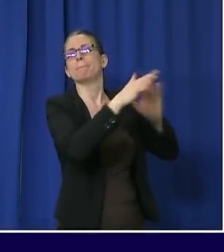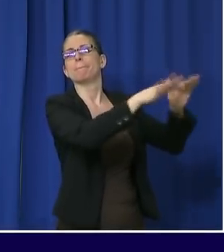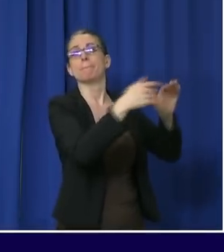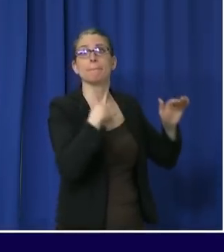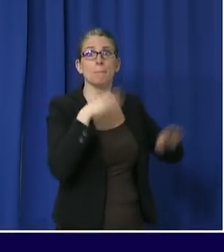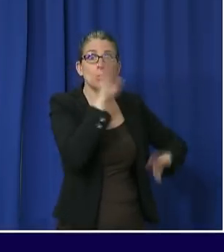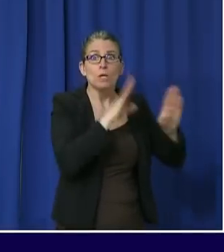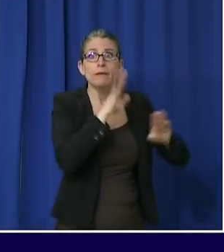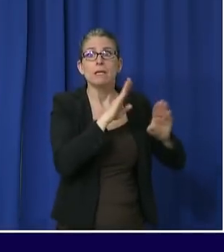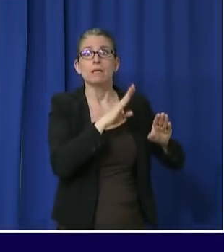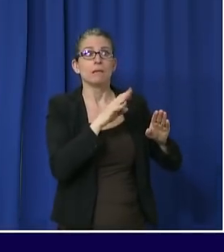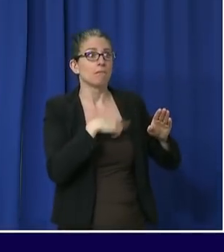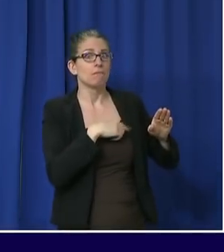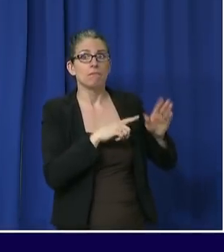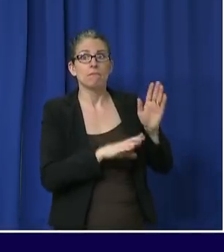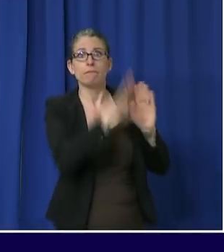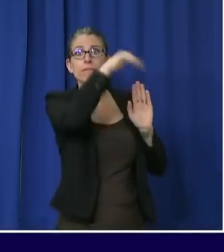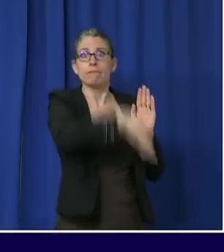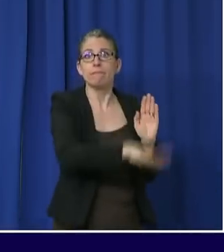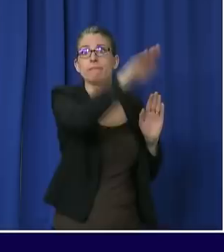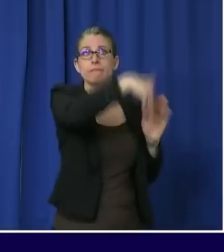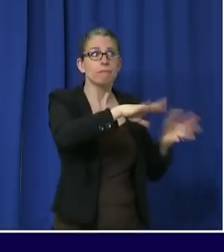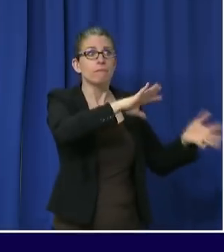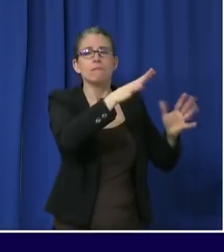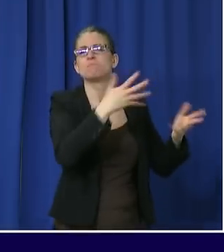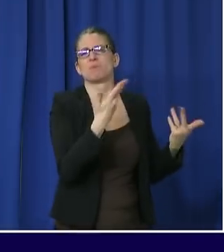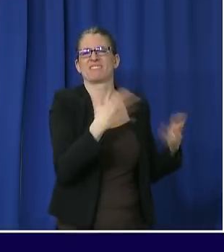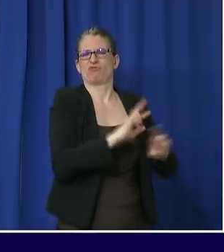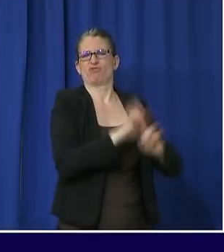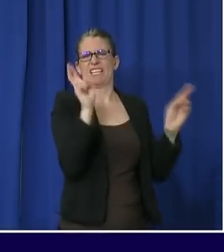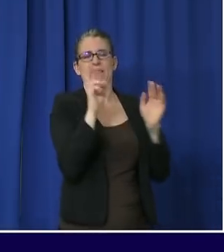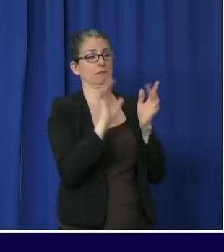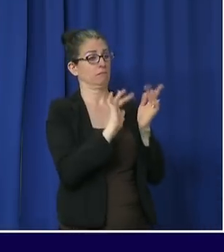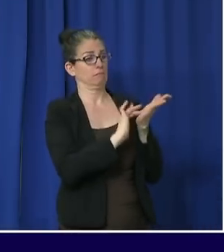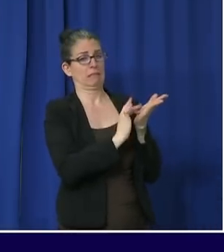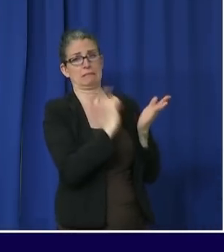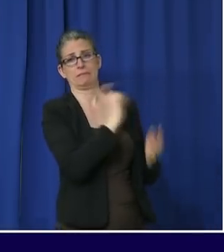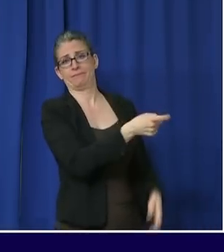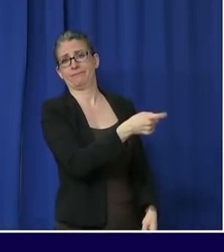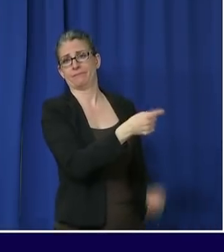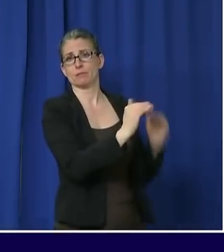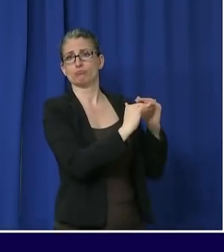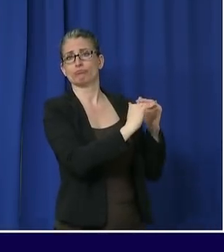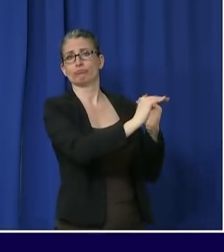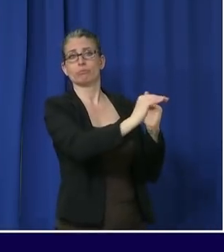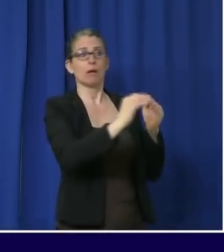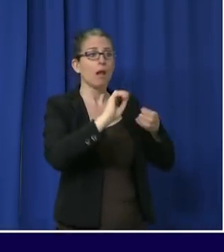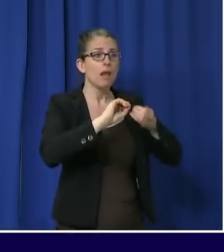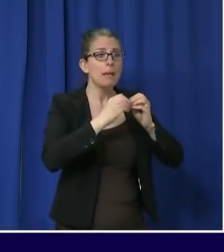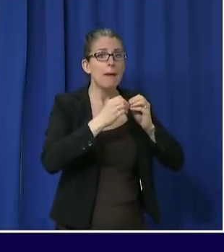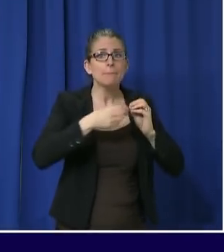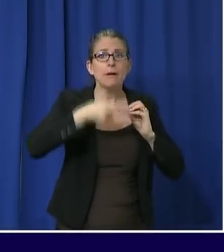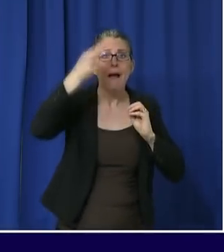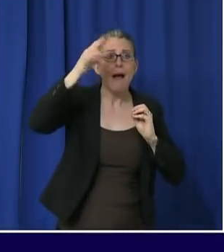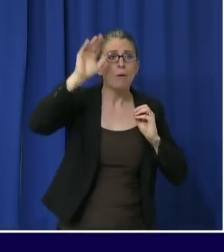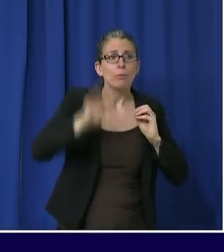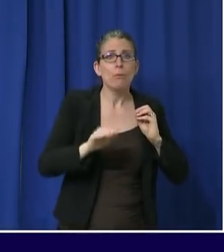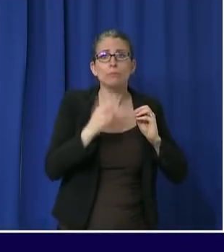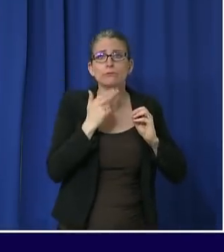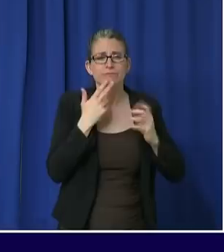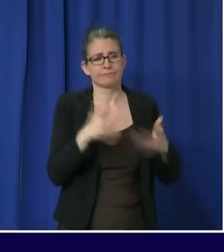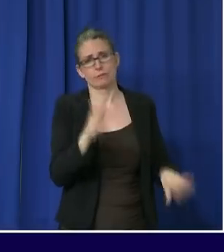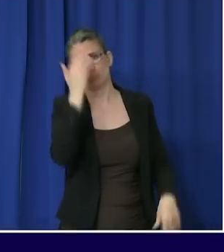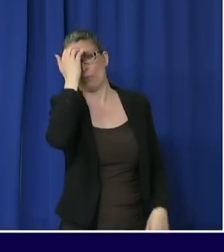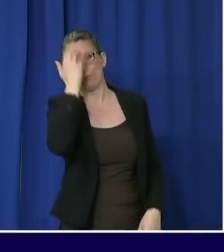generally have a good sense of the number of people with diabetes. The same thing with heart disease. But with things like the flu, with things like other